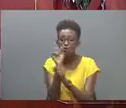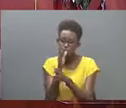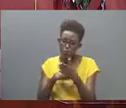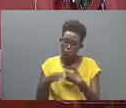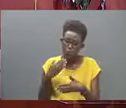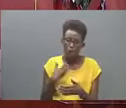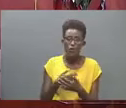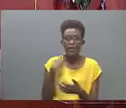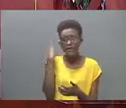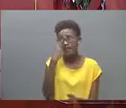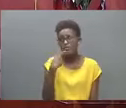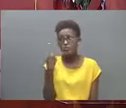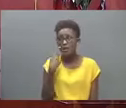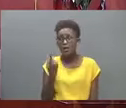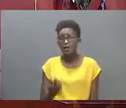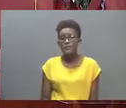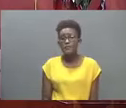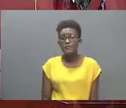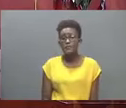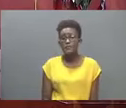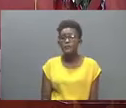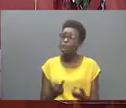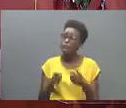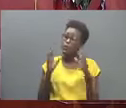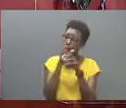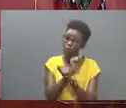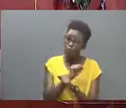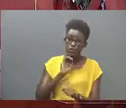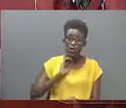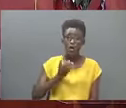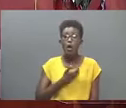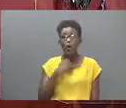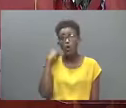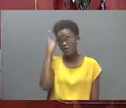identity. We have lost our image.